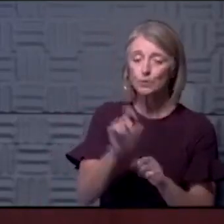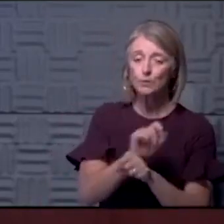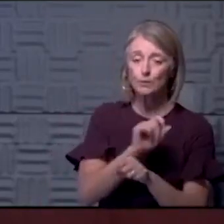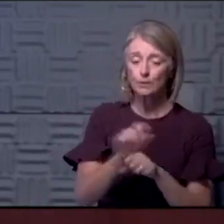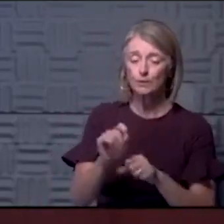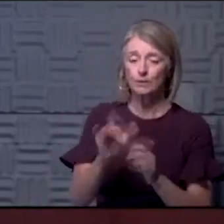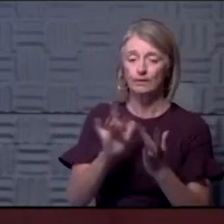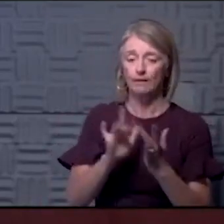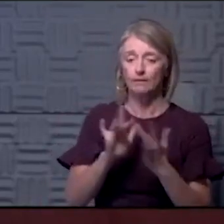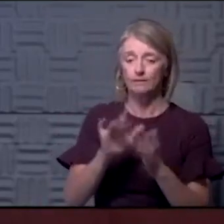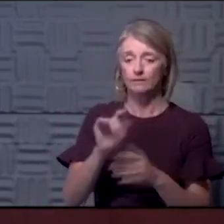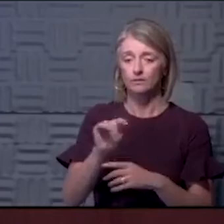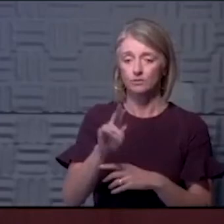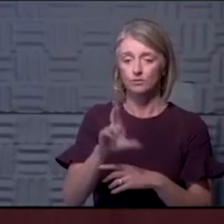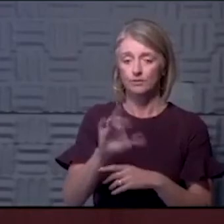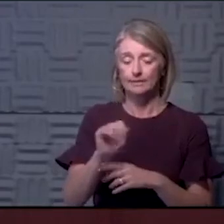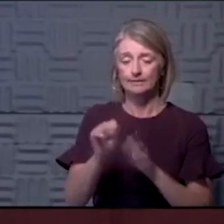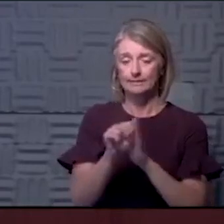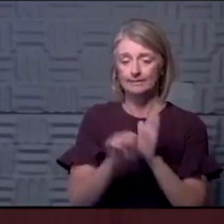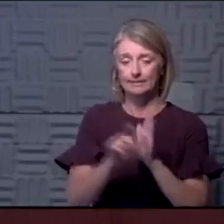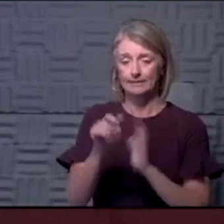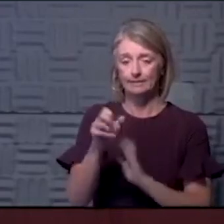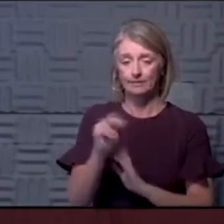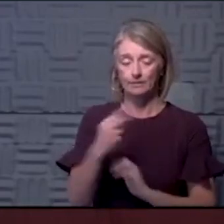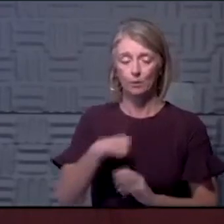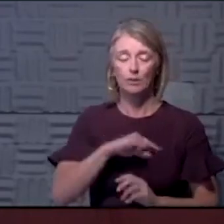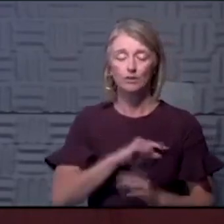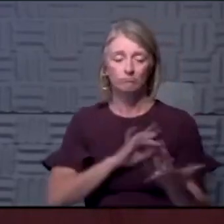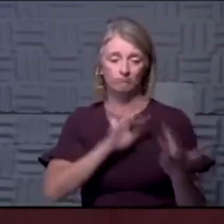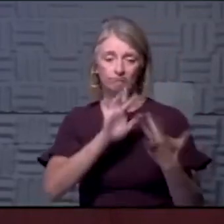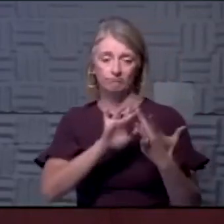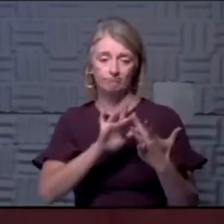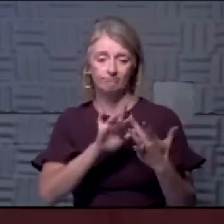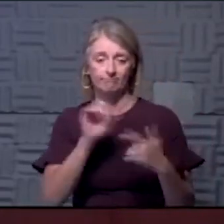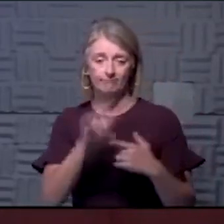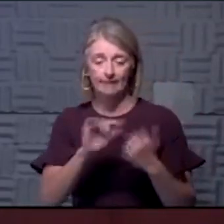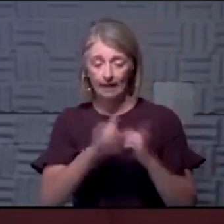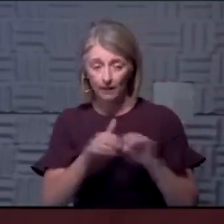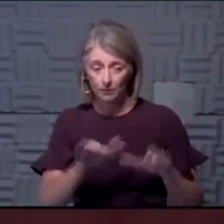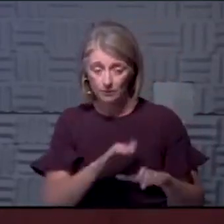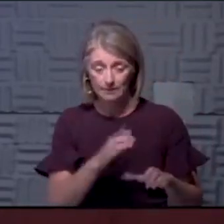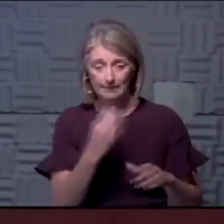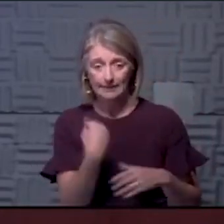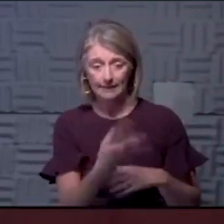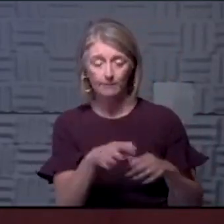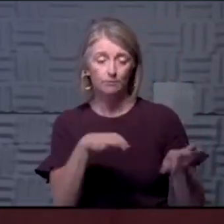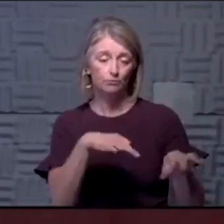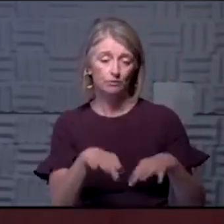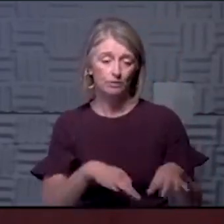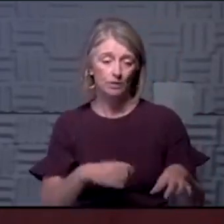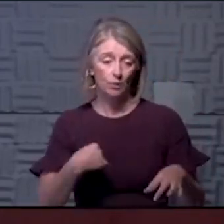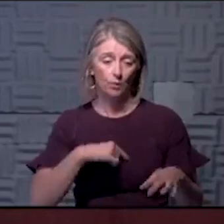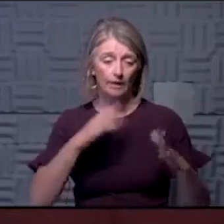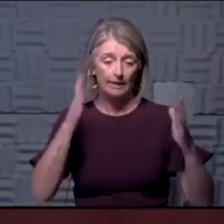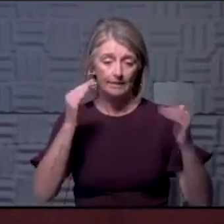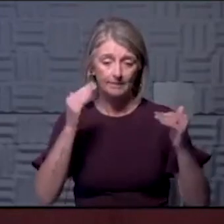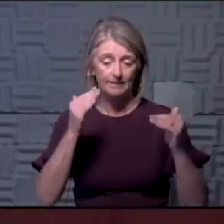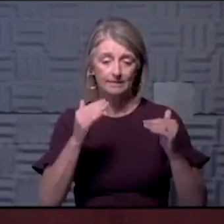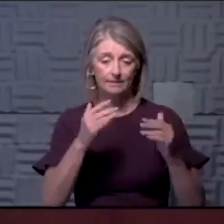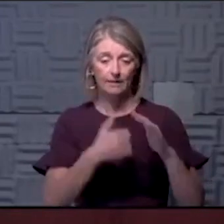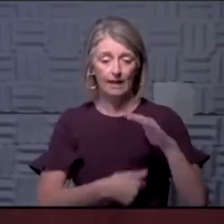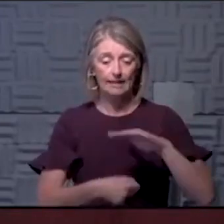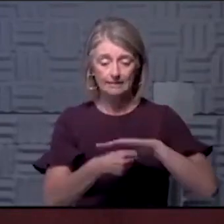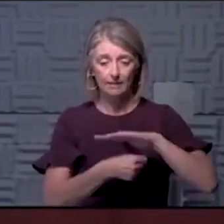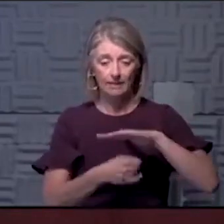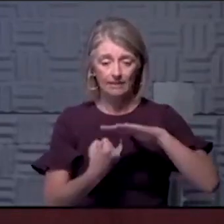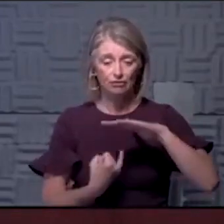legislatively we're set up in the state of Kansas, but we do reach out to them, ask them how they're doing, give them instructions on what we expect in terms of isolation